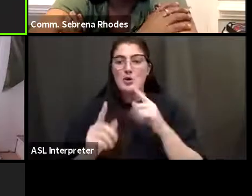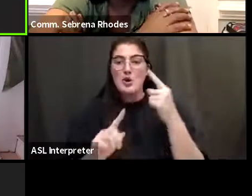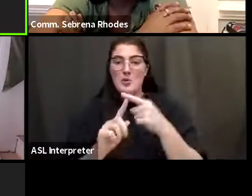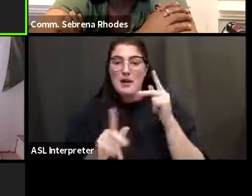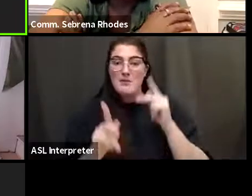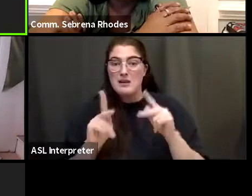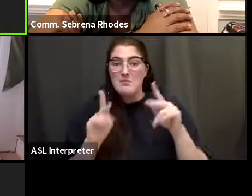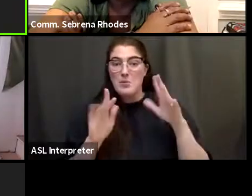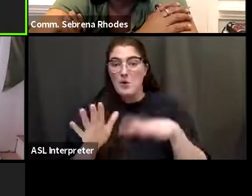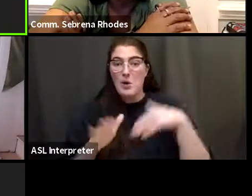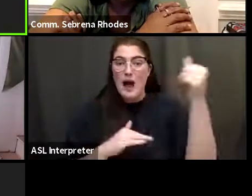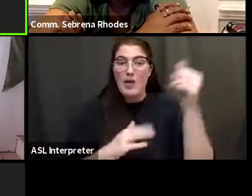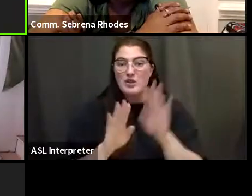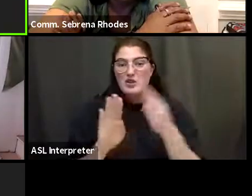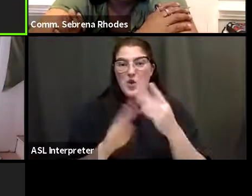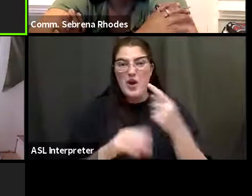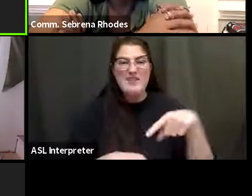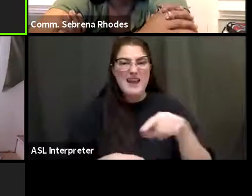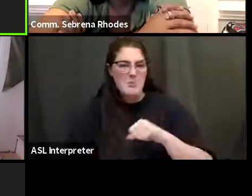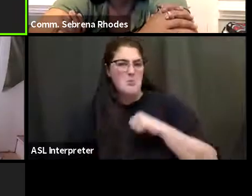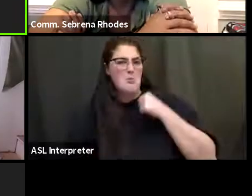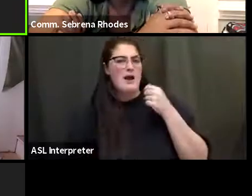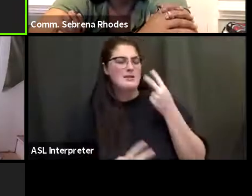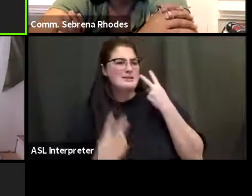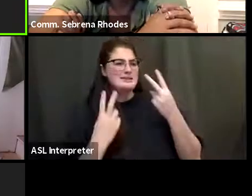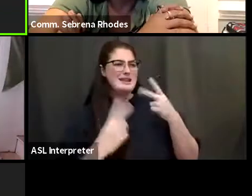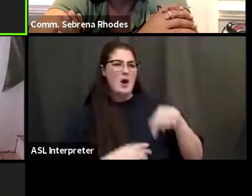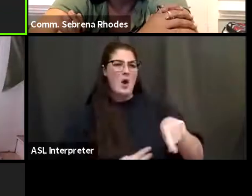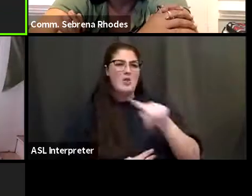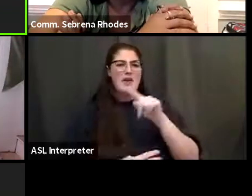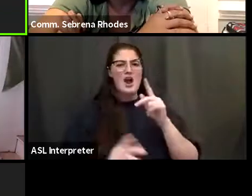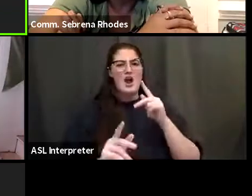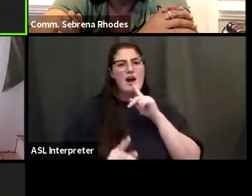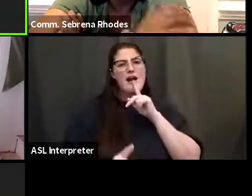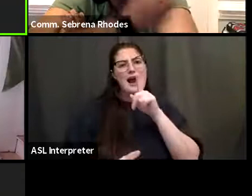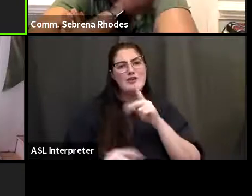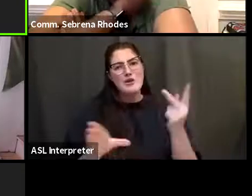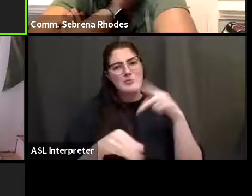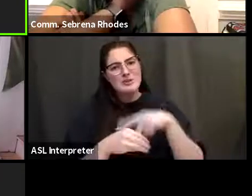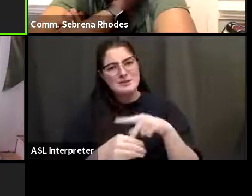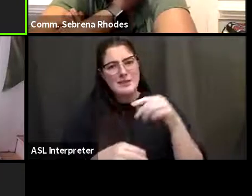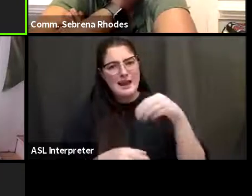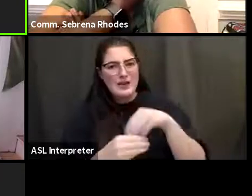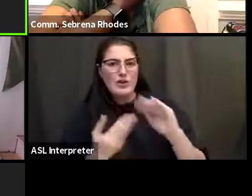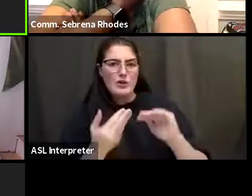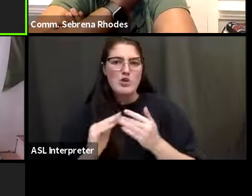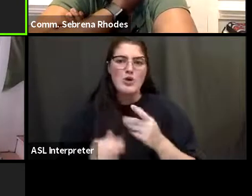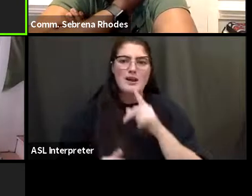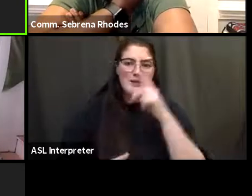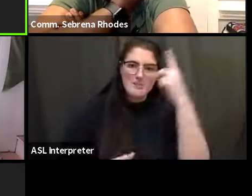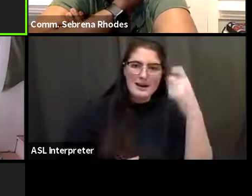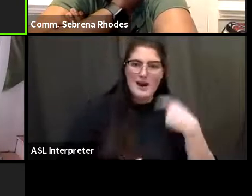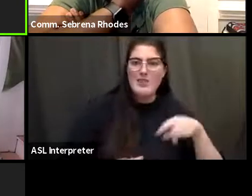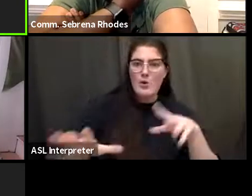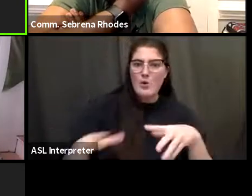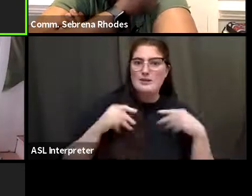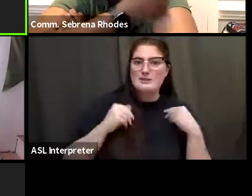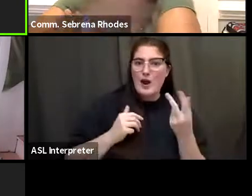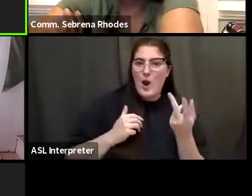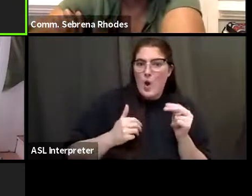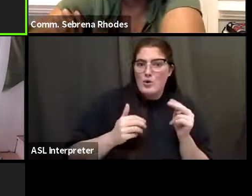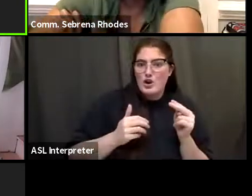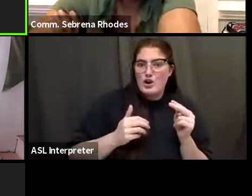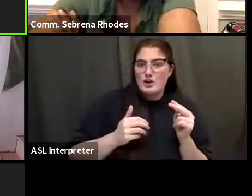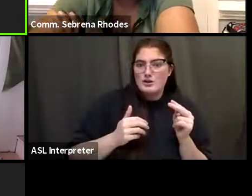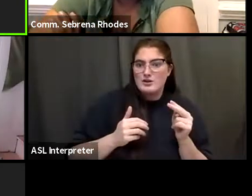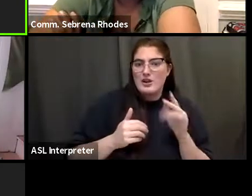have a sense of pride of seeing that they are actually participants in it. And because they'll take ownership, then that will